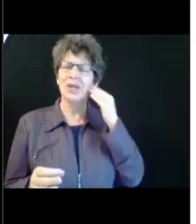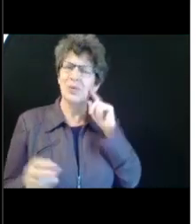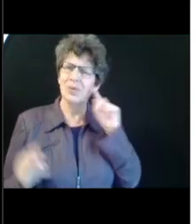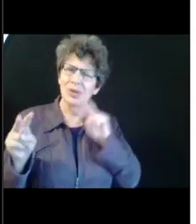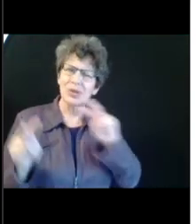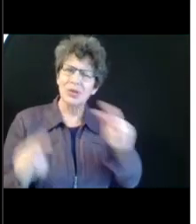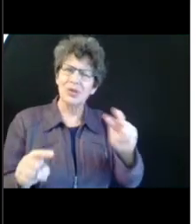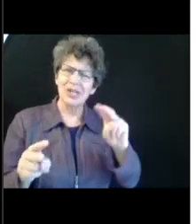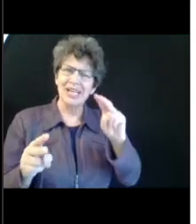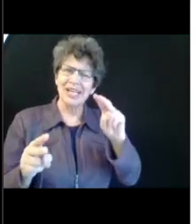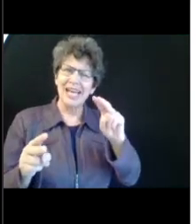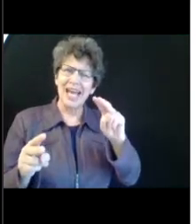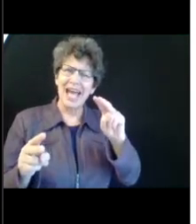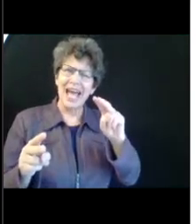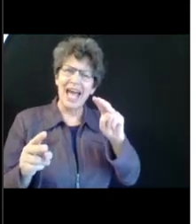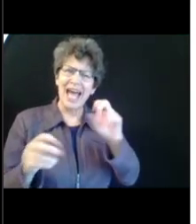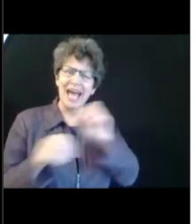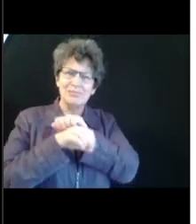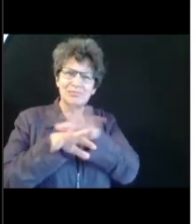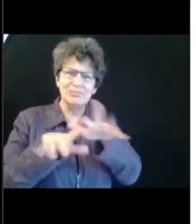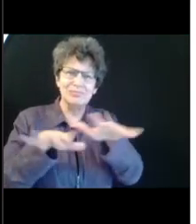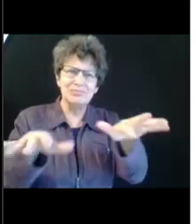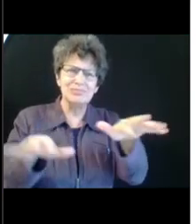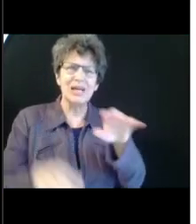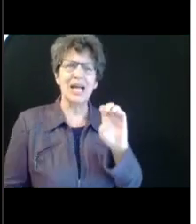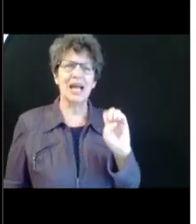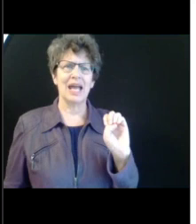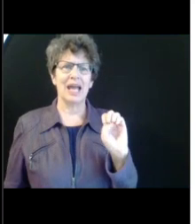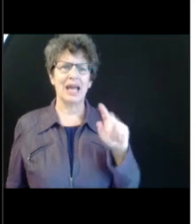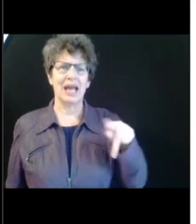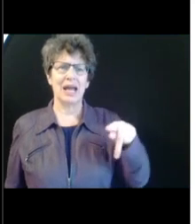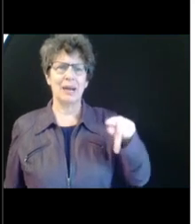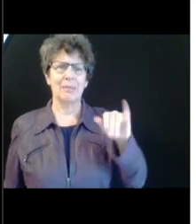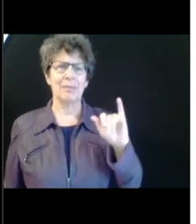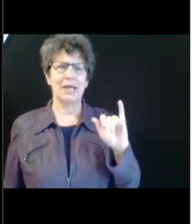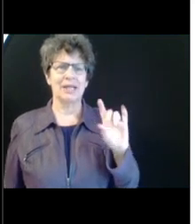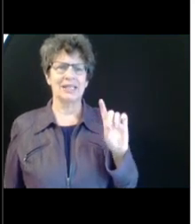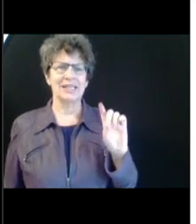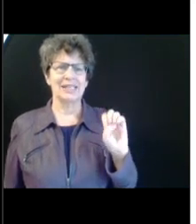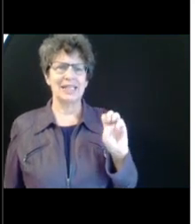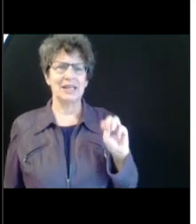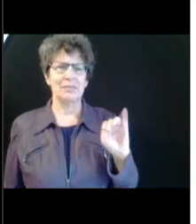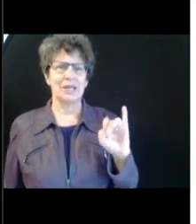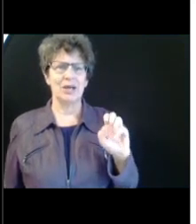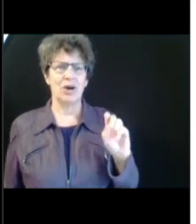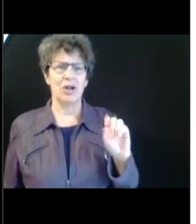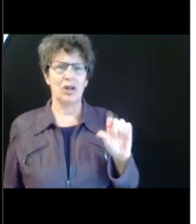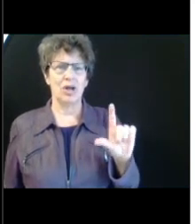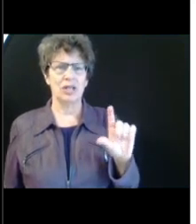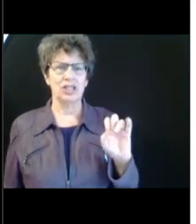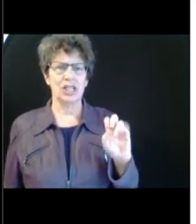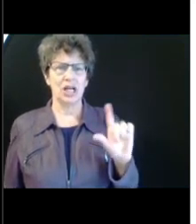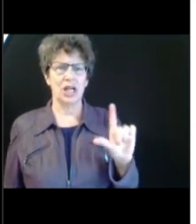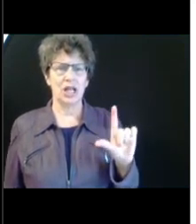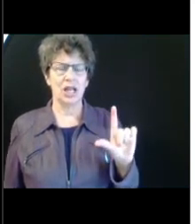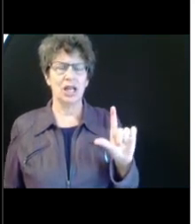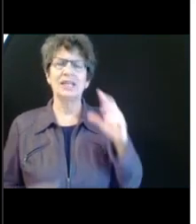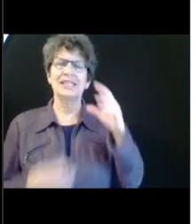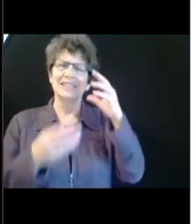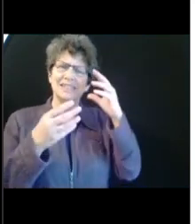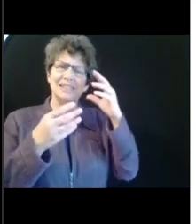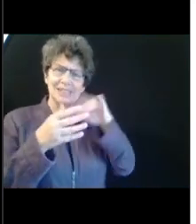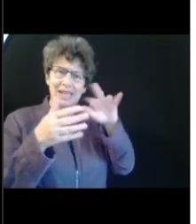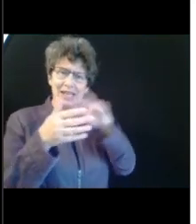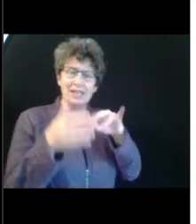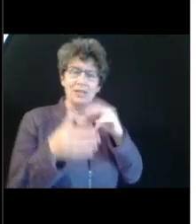world, we know that sleep is actually the first thing that people sacrifice to meet the growing demands of work, family, and social life balance.